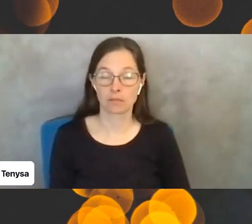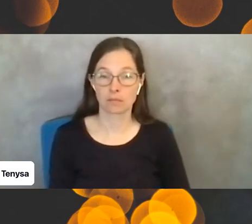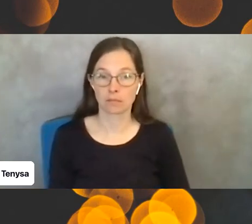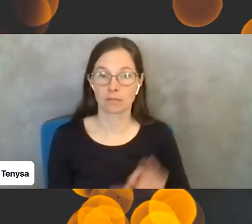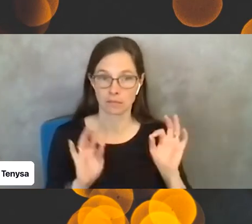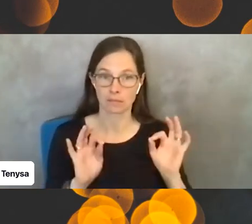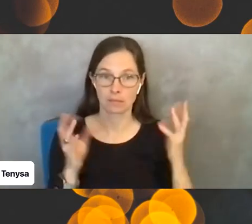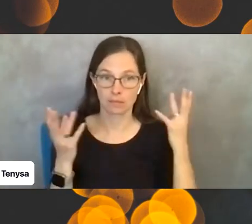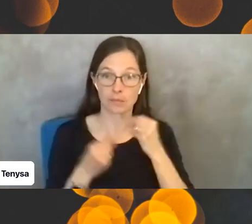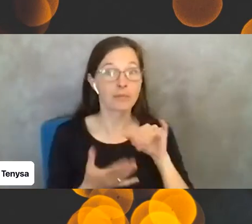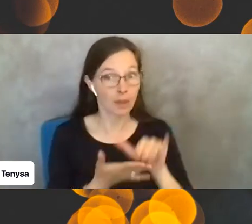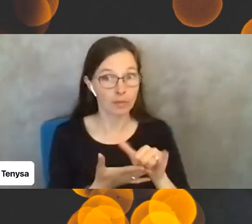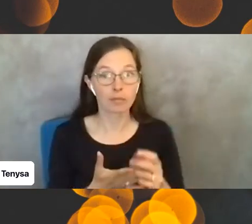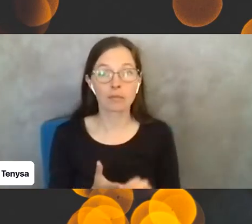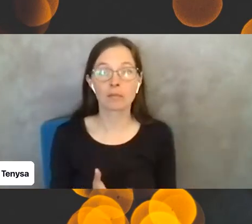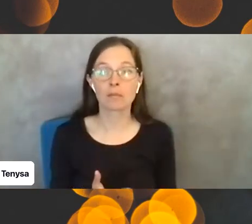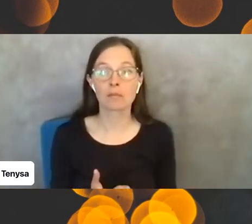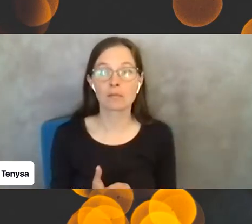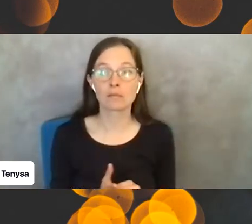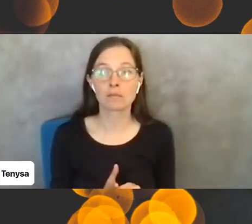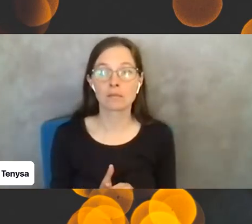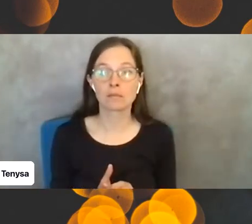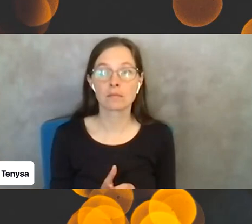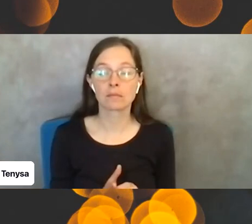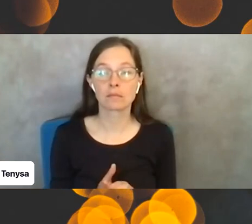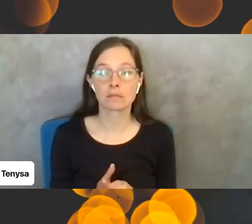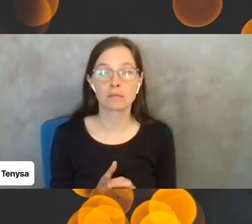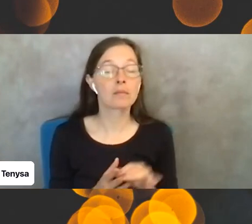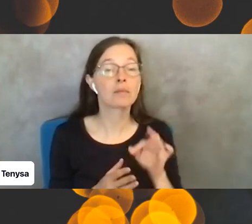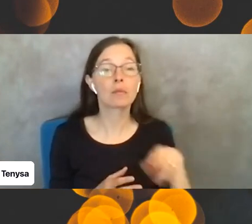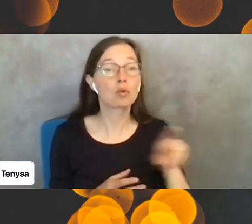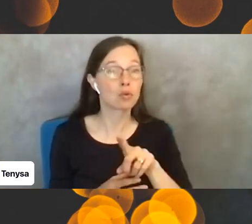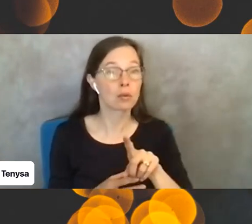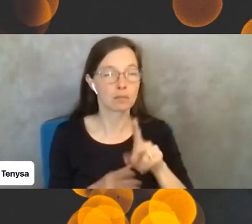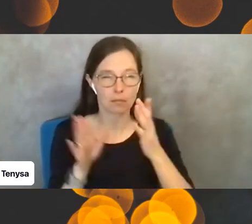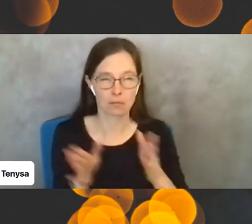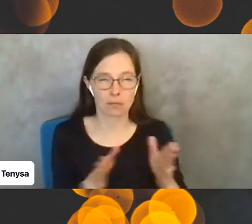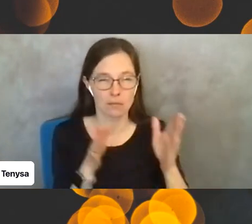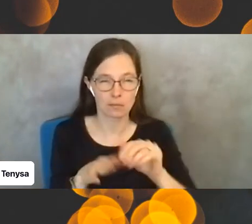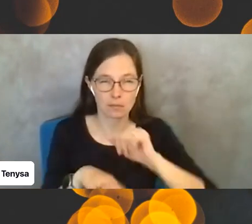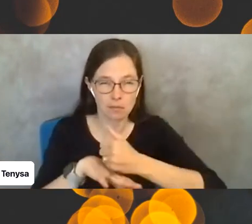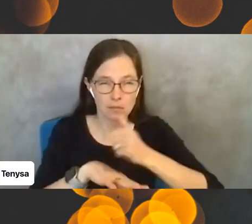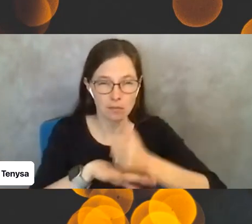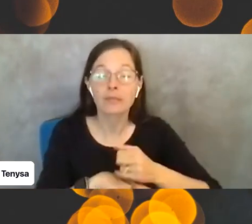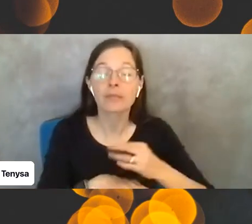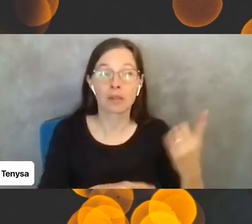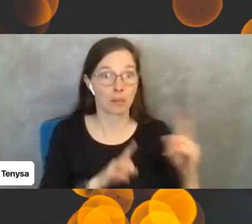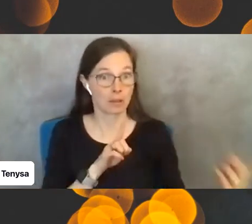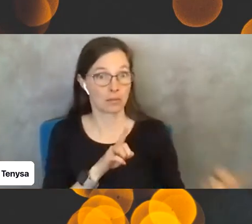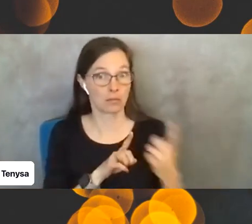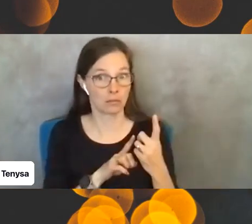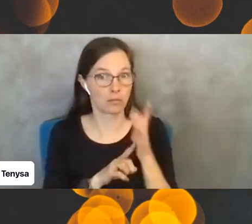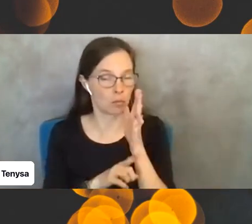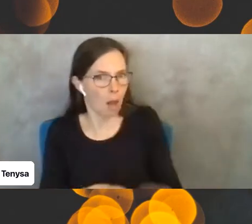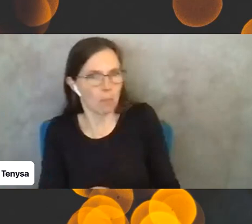Lovely. And that, you know, if we're choreographing something or whatever, right? And someone's coming at you, normally you would do like a little up,